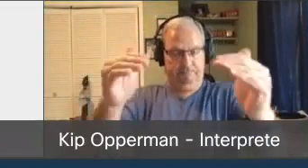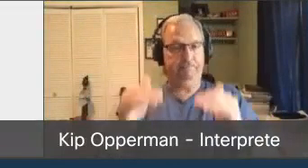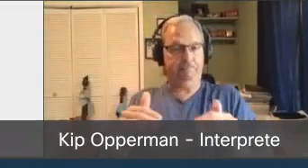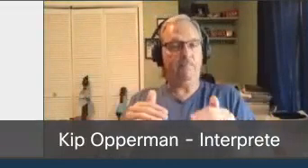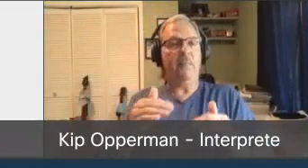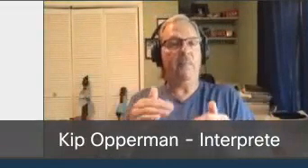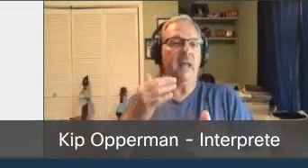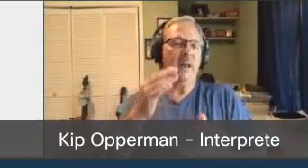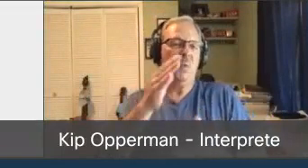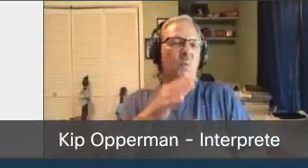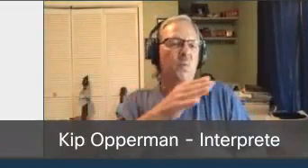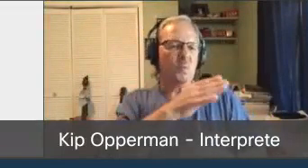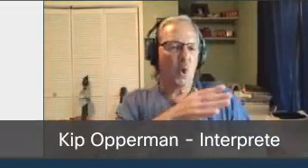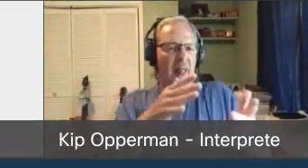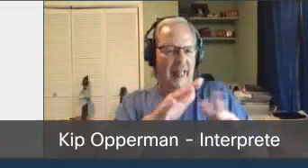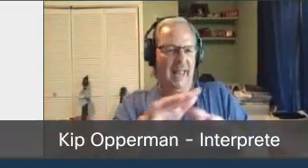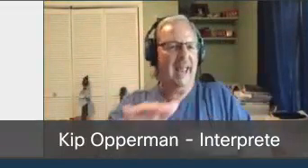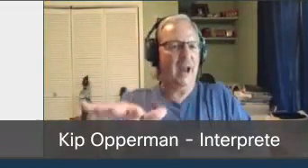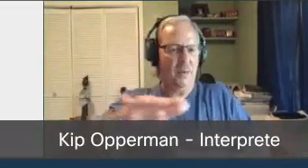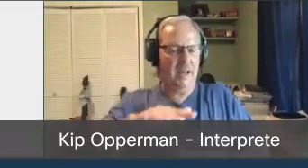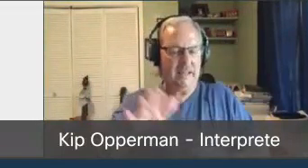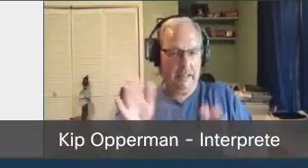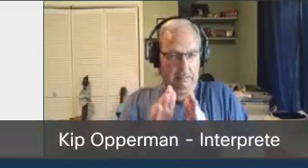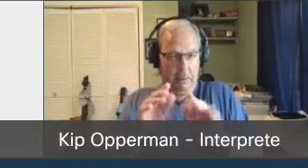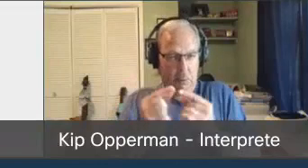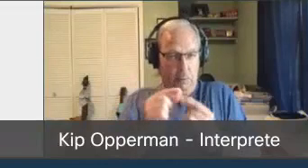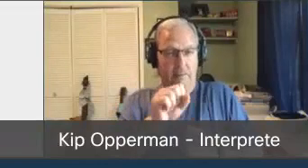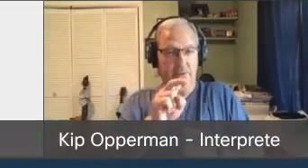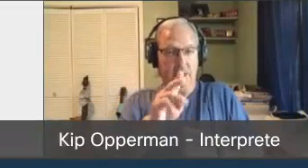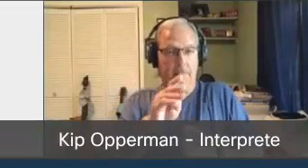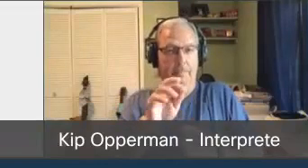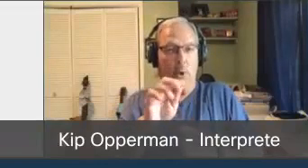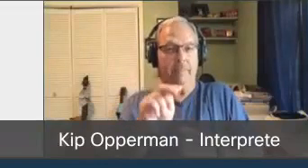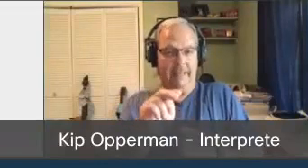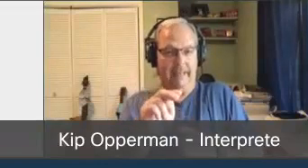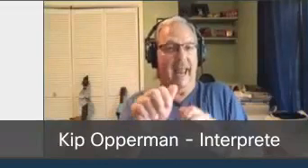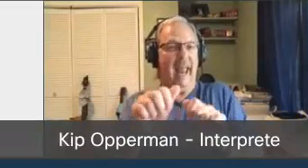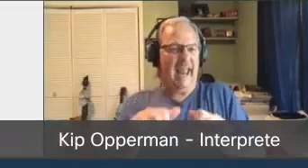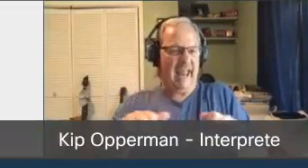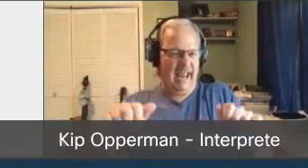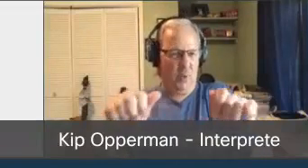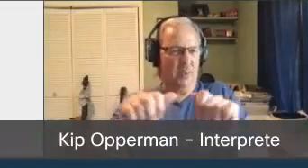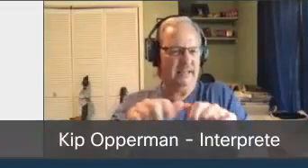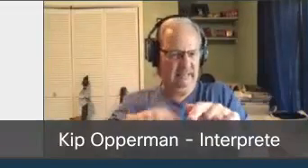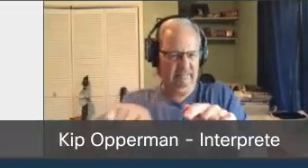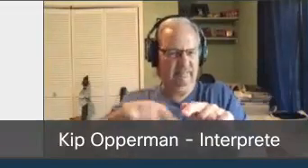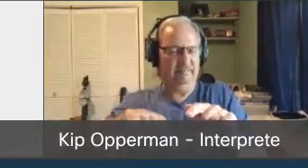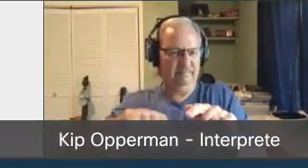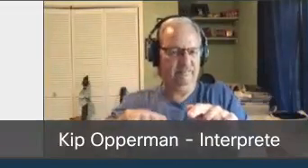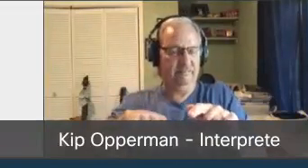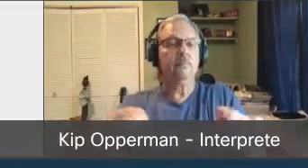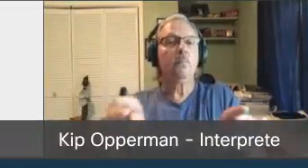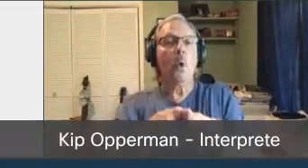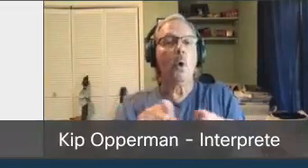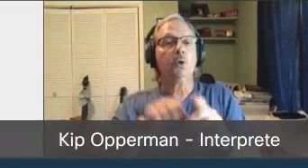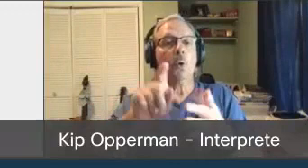areas. And the smallest group today is from suburban areas. So thank you all for joining us. And folks have also written